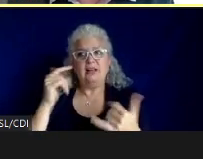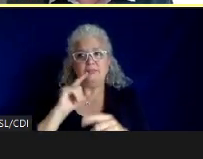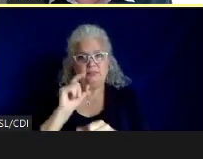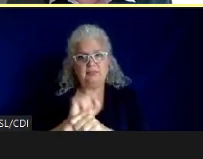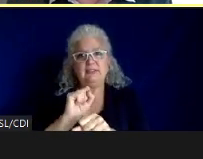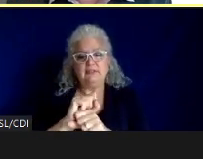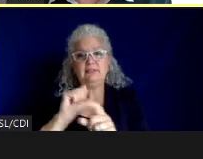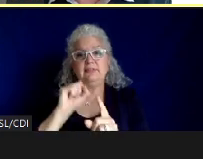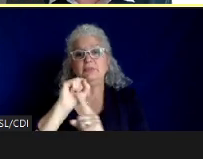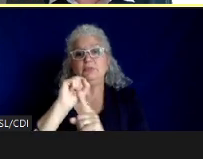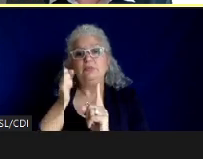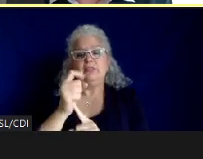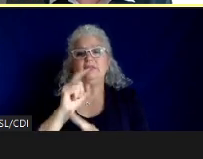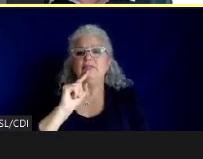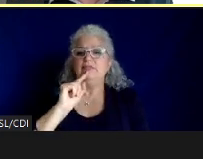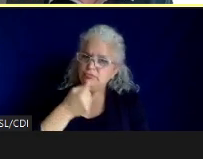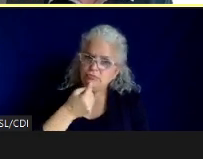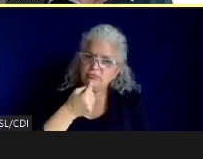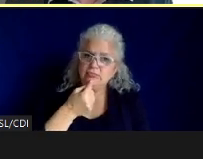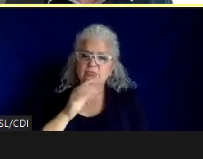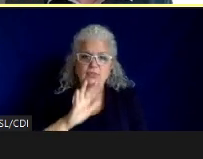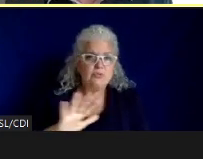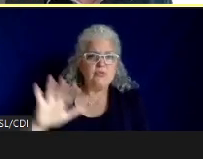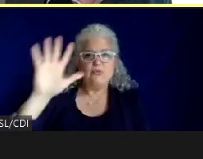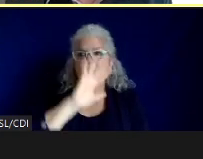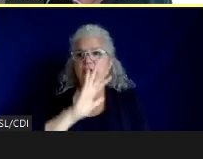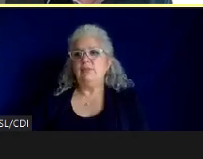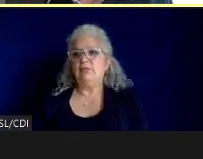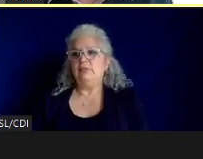in California and across the nation. Next, please.